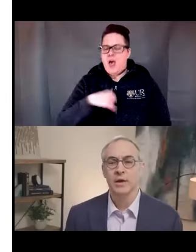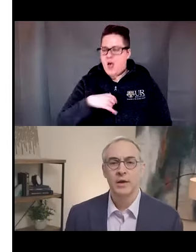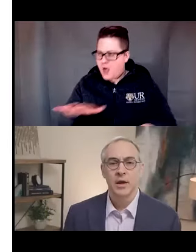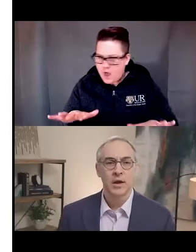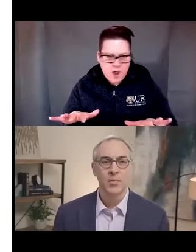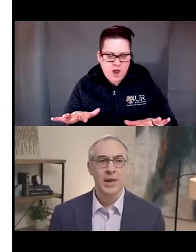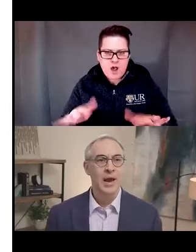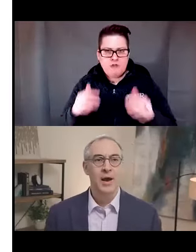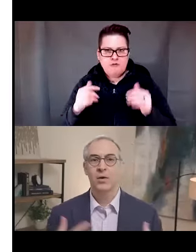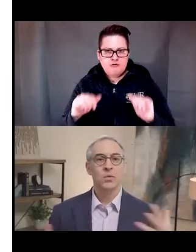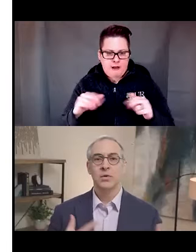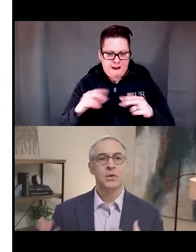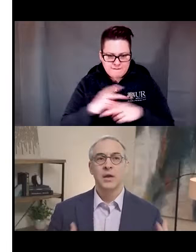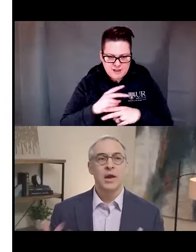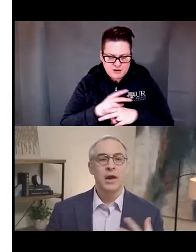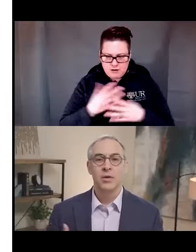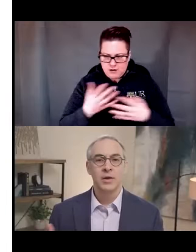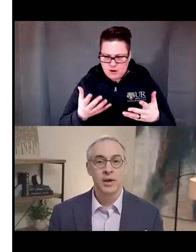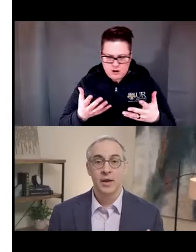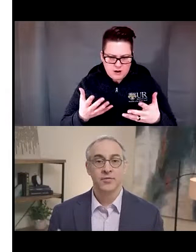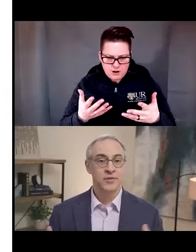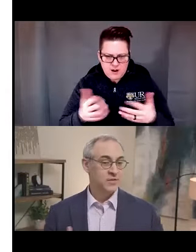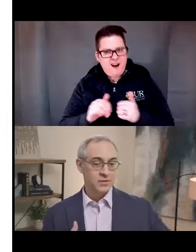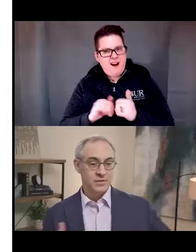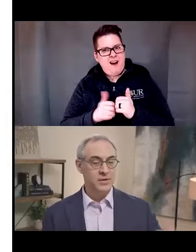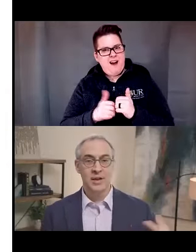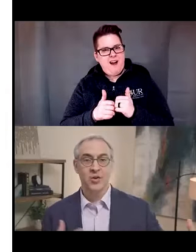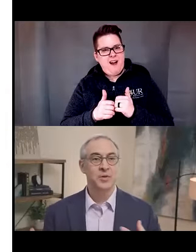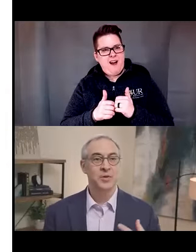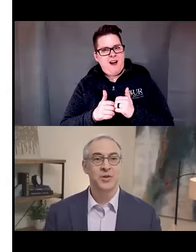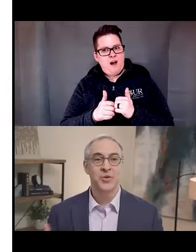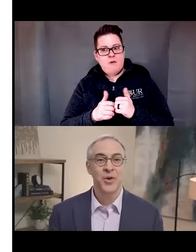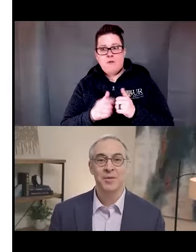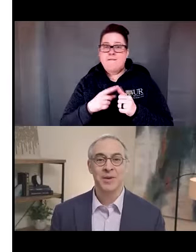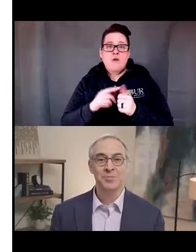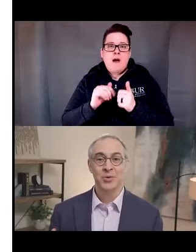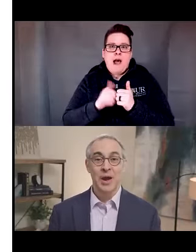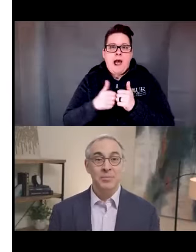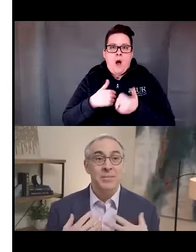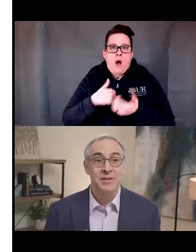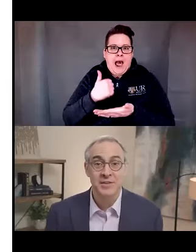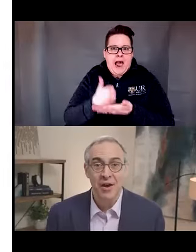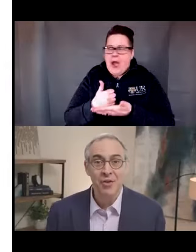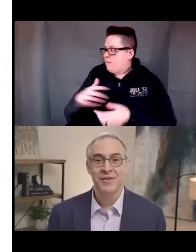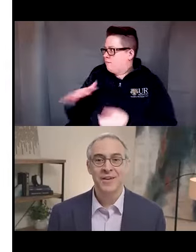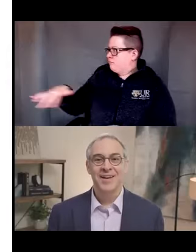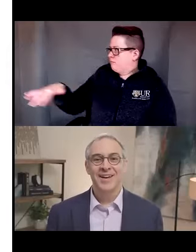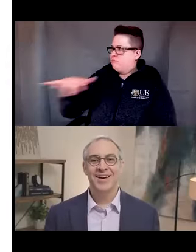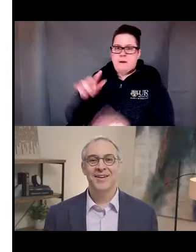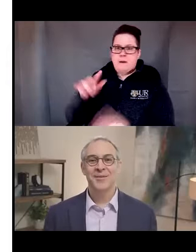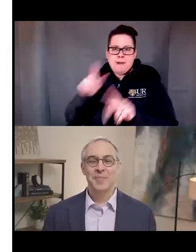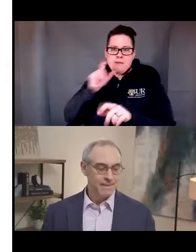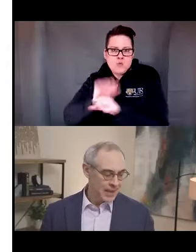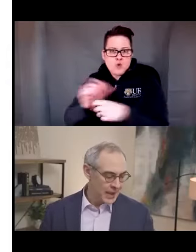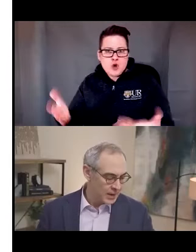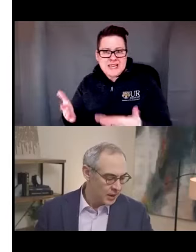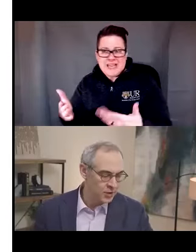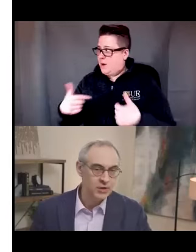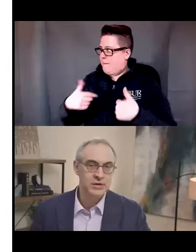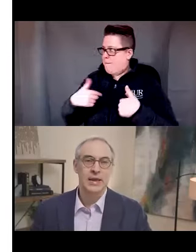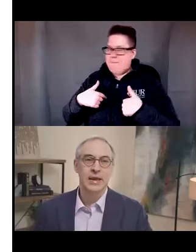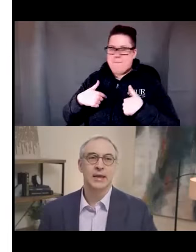out how can I first help equip the people around me, myself,